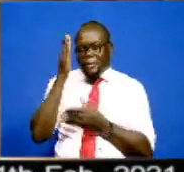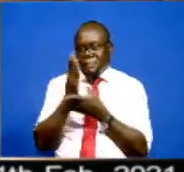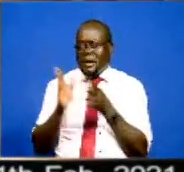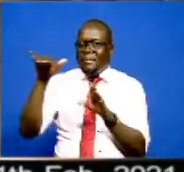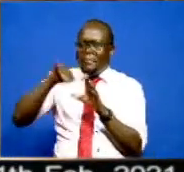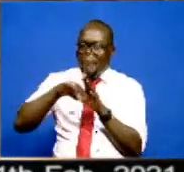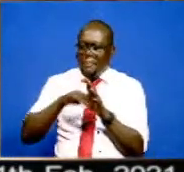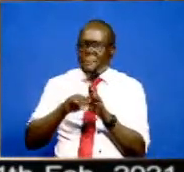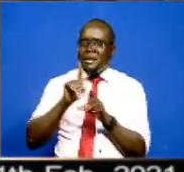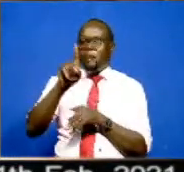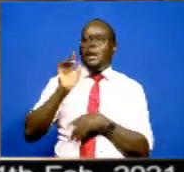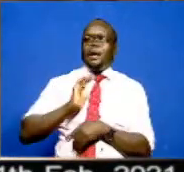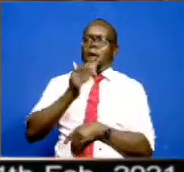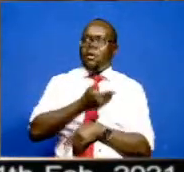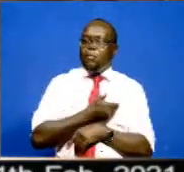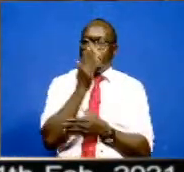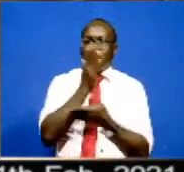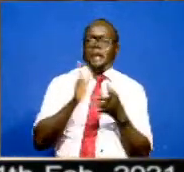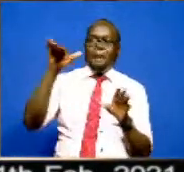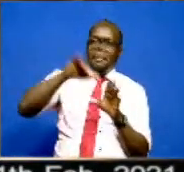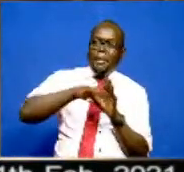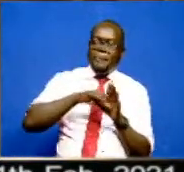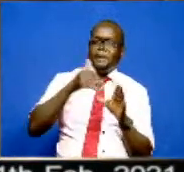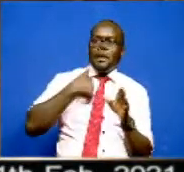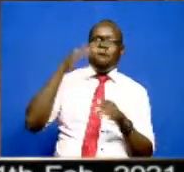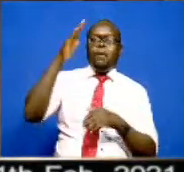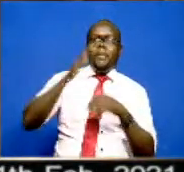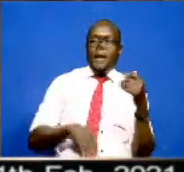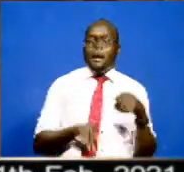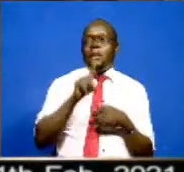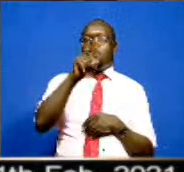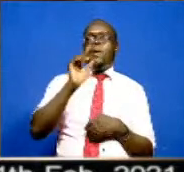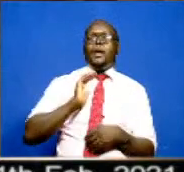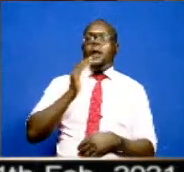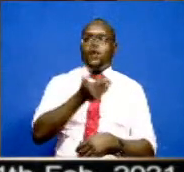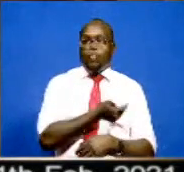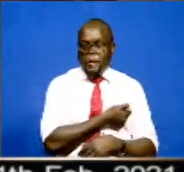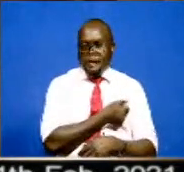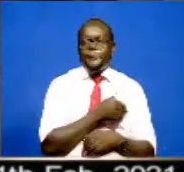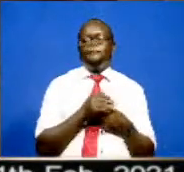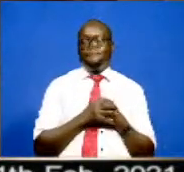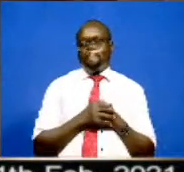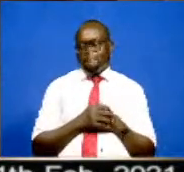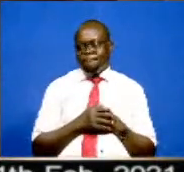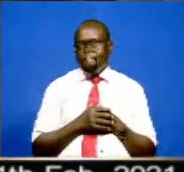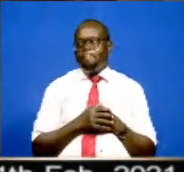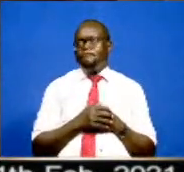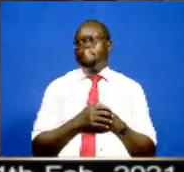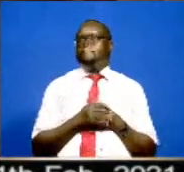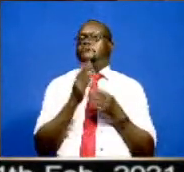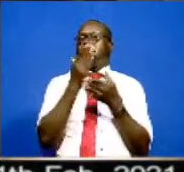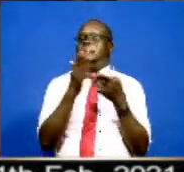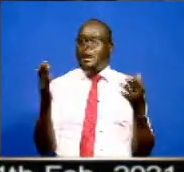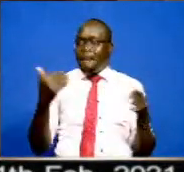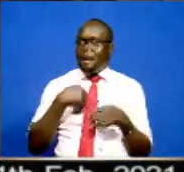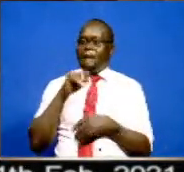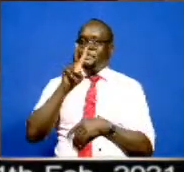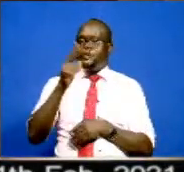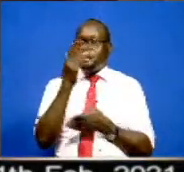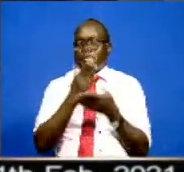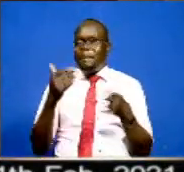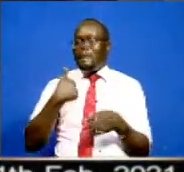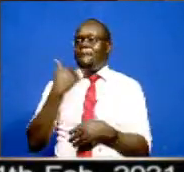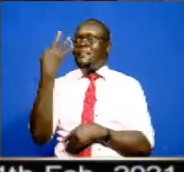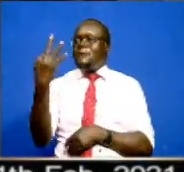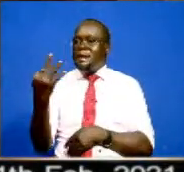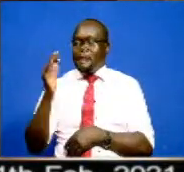committee. There are some members who might have more than one committee, or some with two, some with three, and